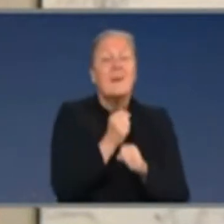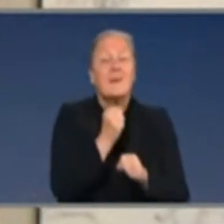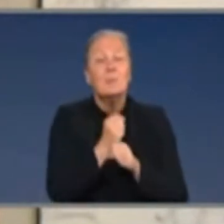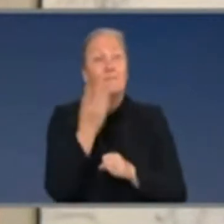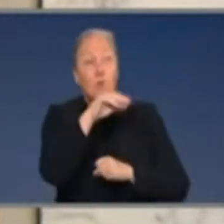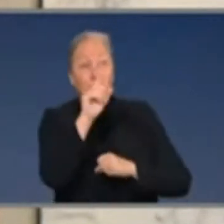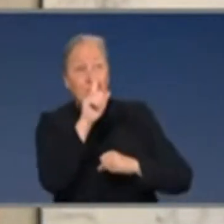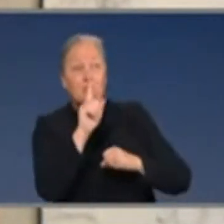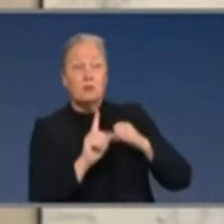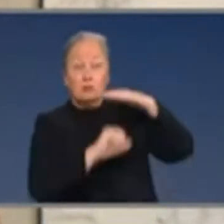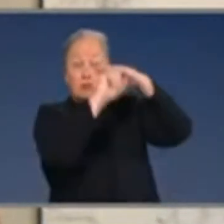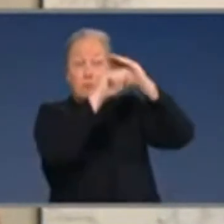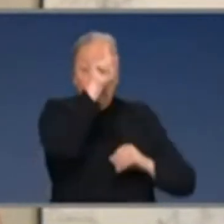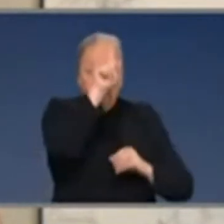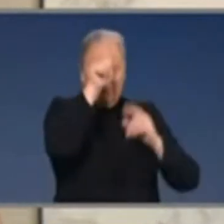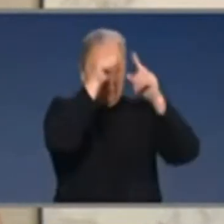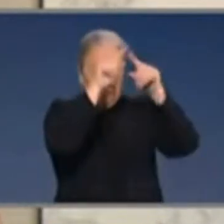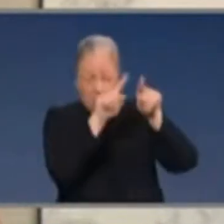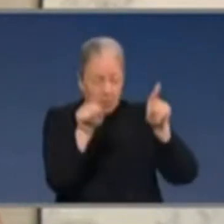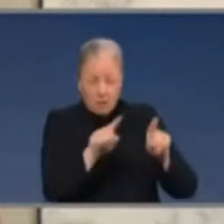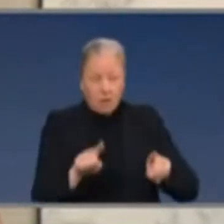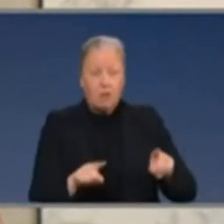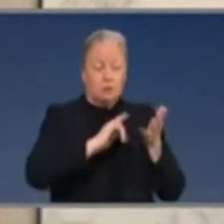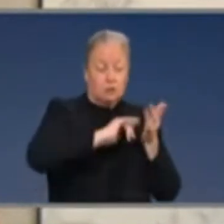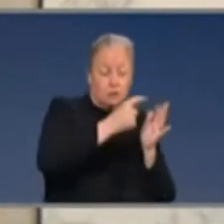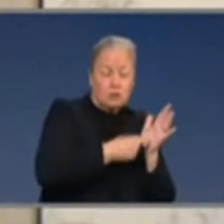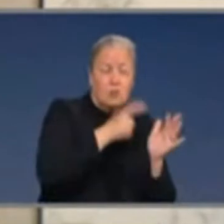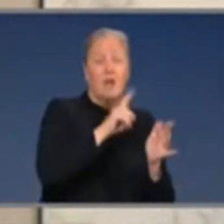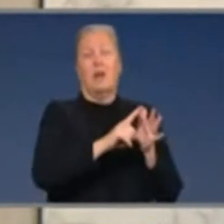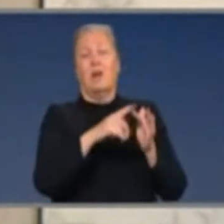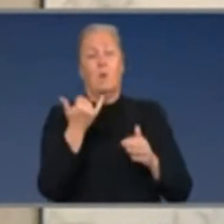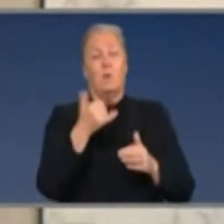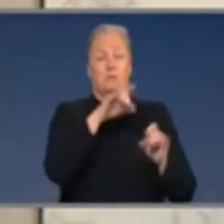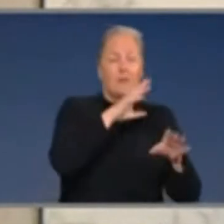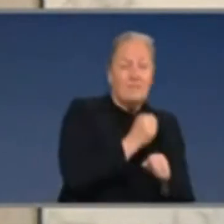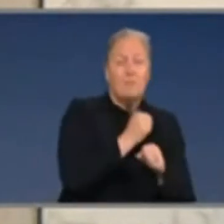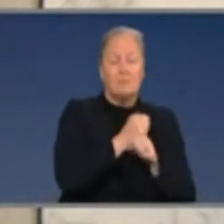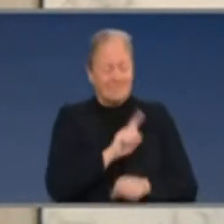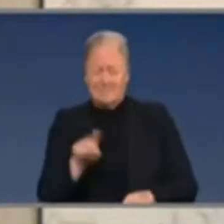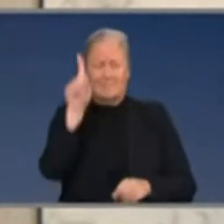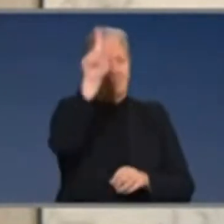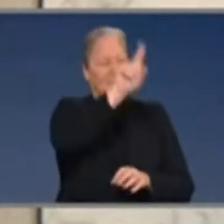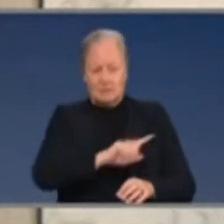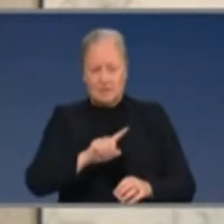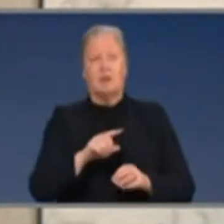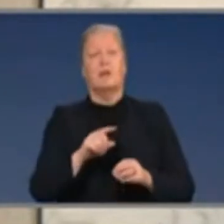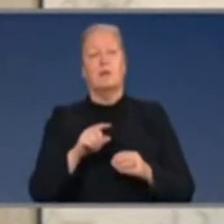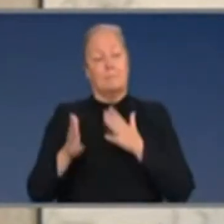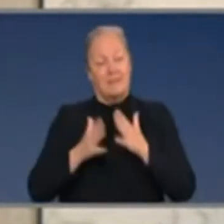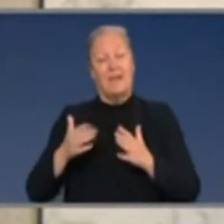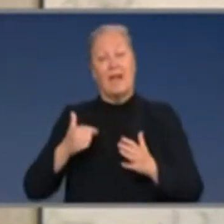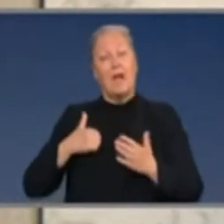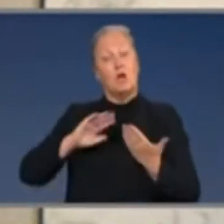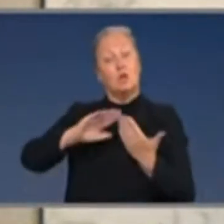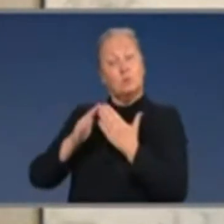through to the state governments and the federal government, of course, and we were able to keep our